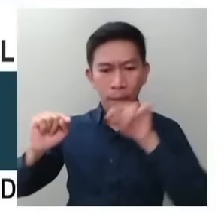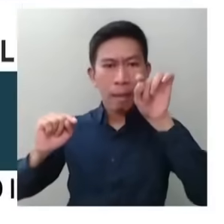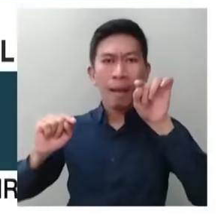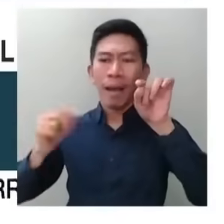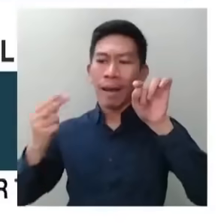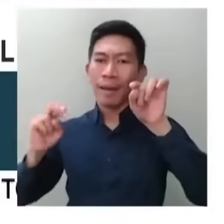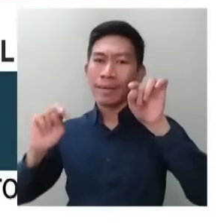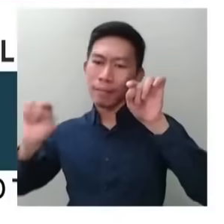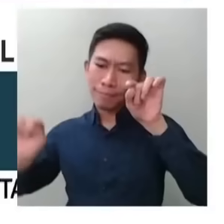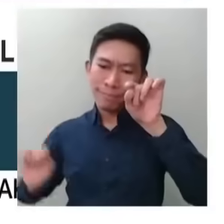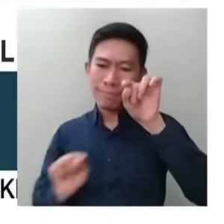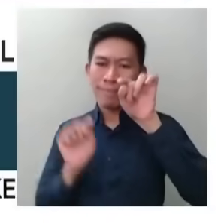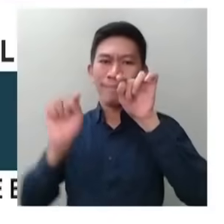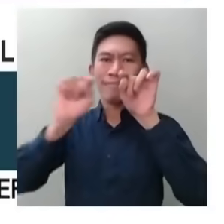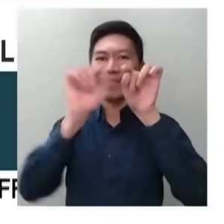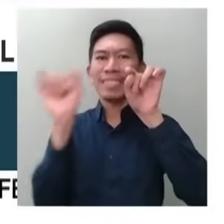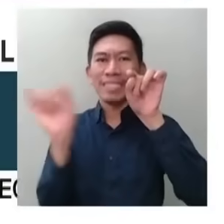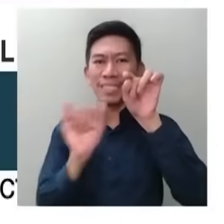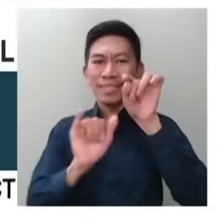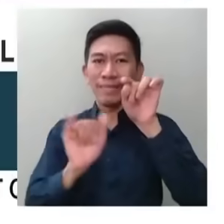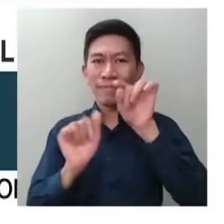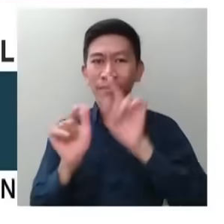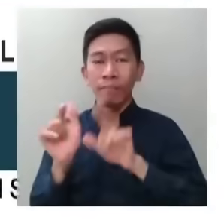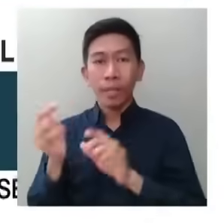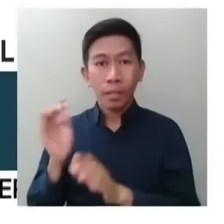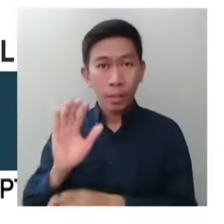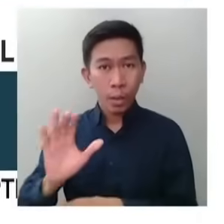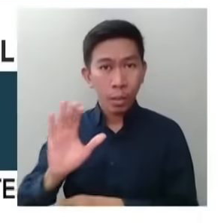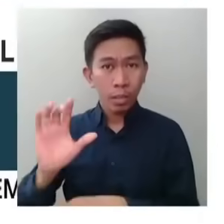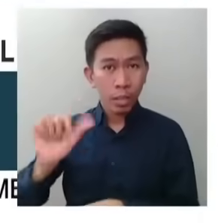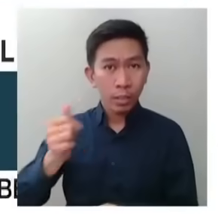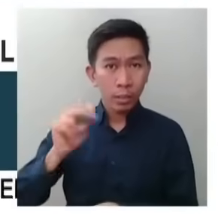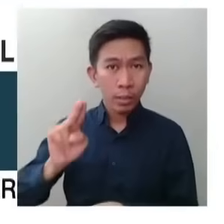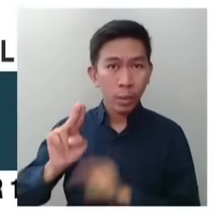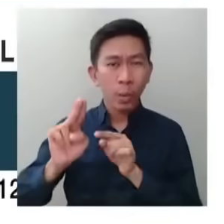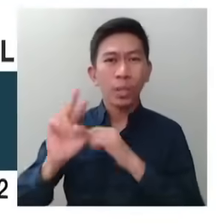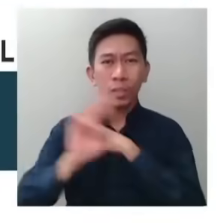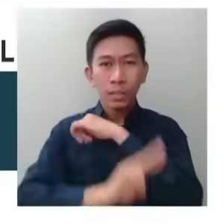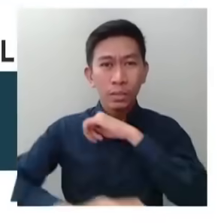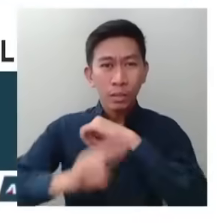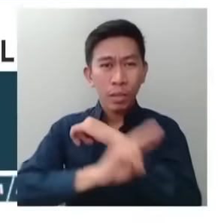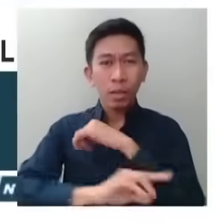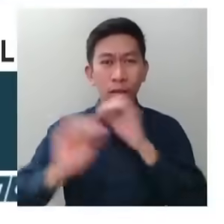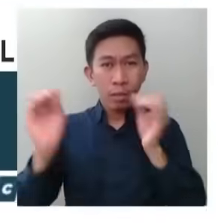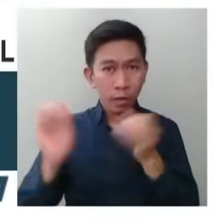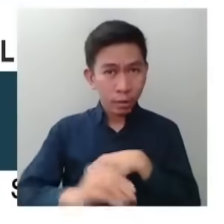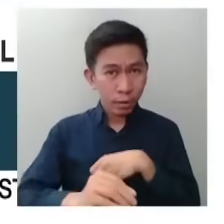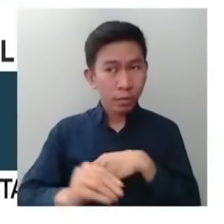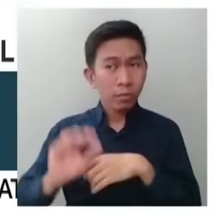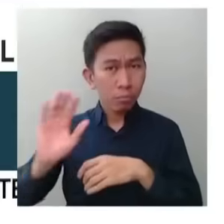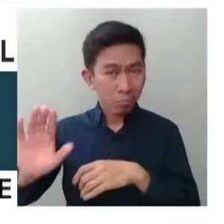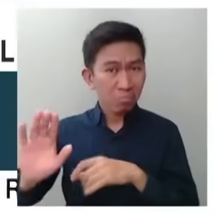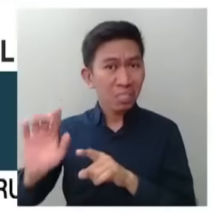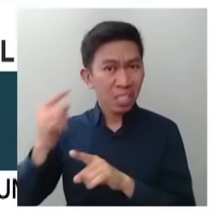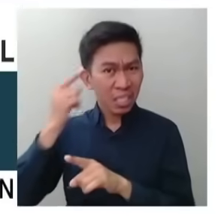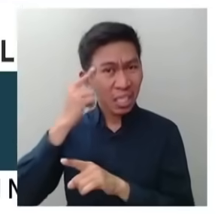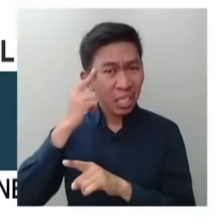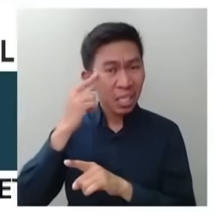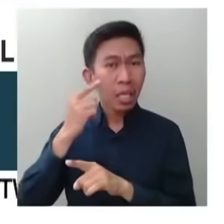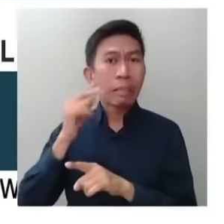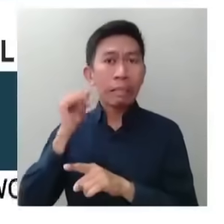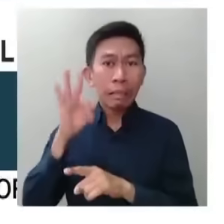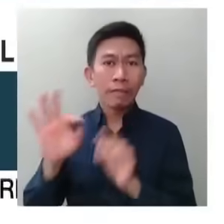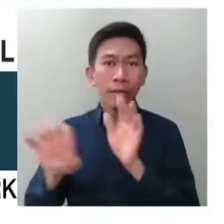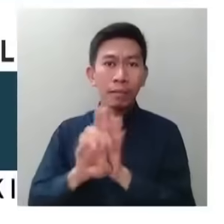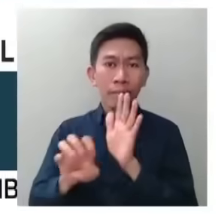expecting that even if the LGUs and your regional offices, even if they can handle things as we speak, do you think that once Hannah leaves,